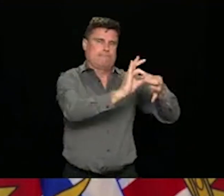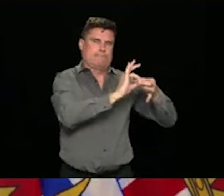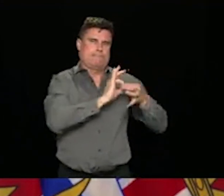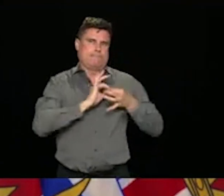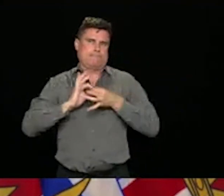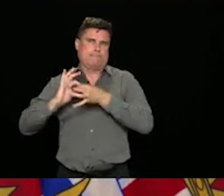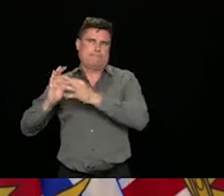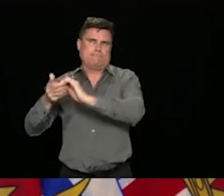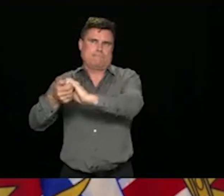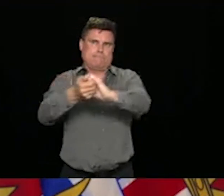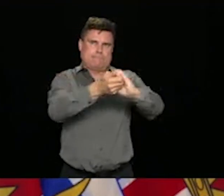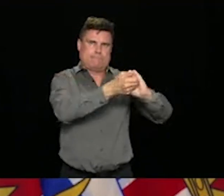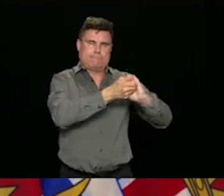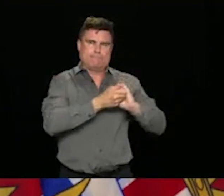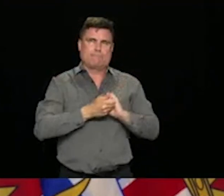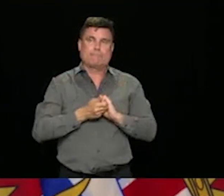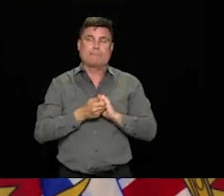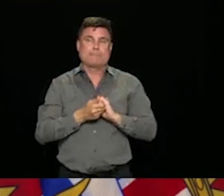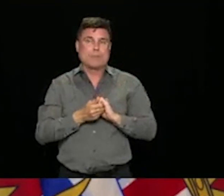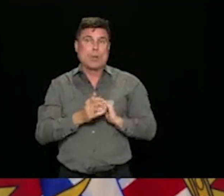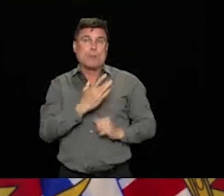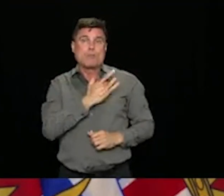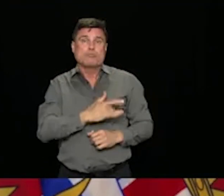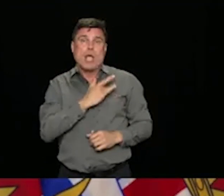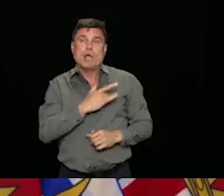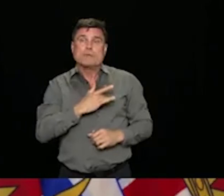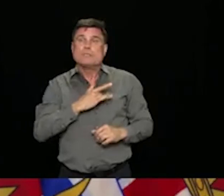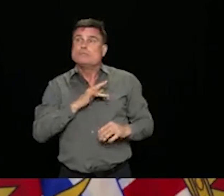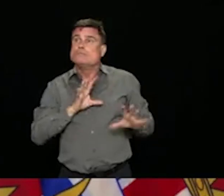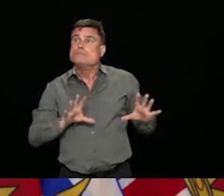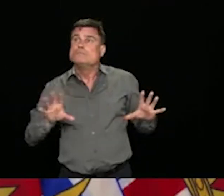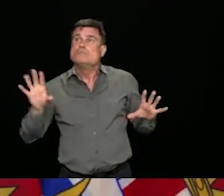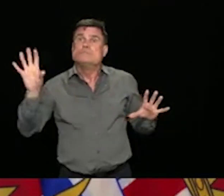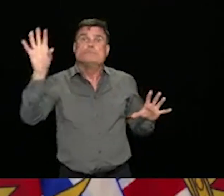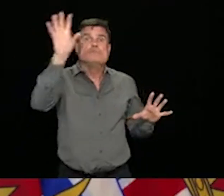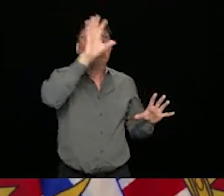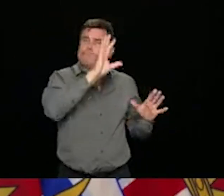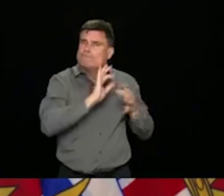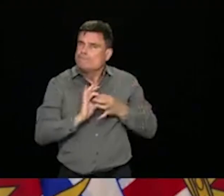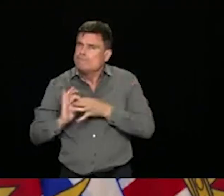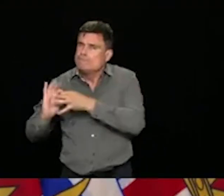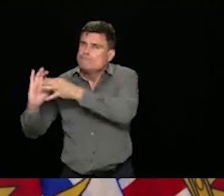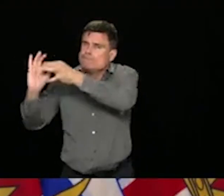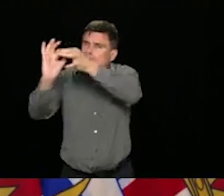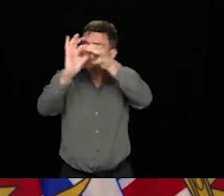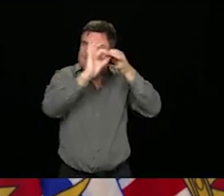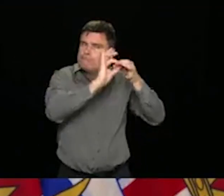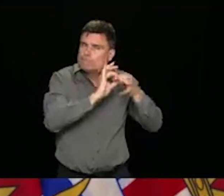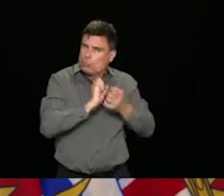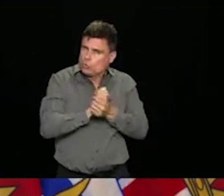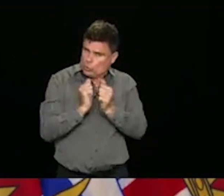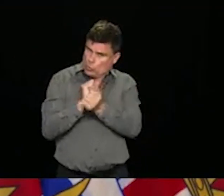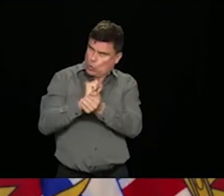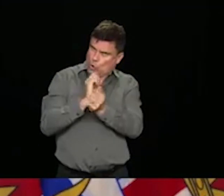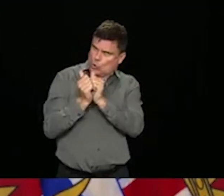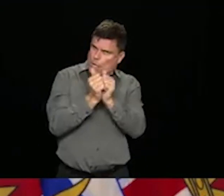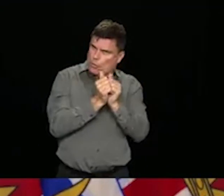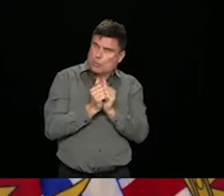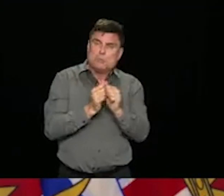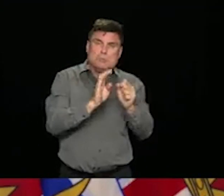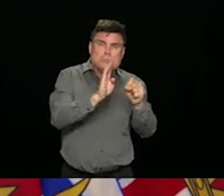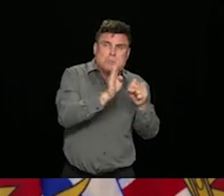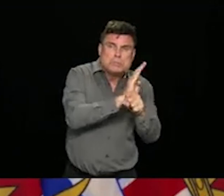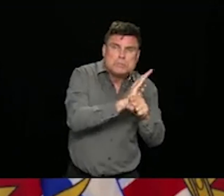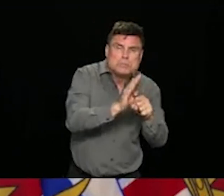the numbers decrease as the testing capacity increases, as the public health teams are doing their work, as our businesses